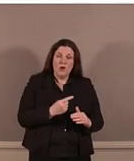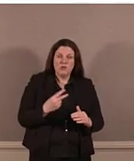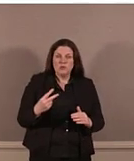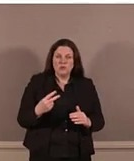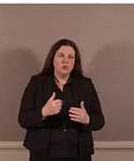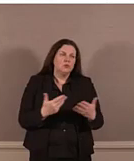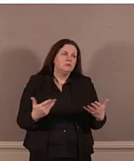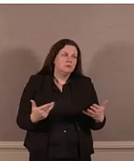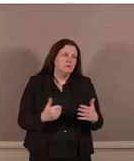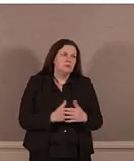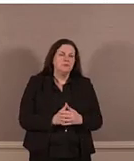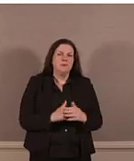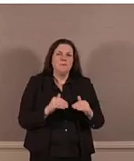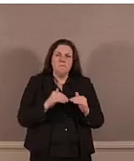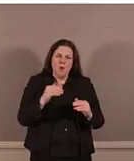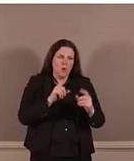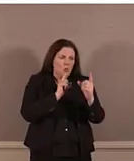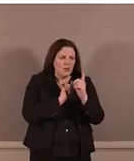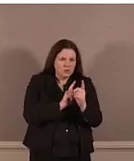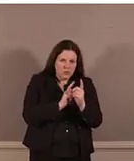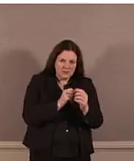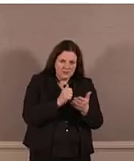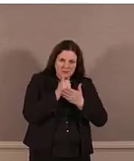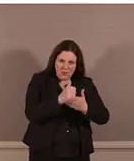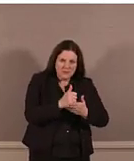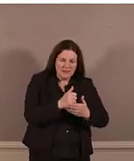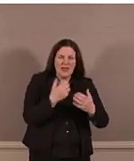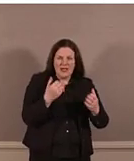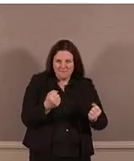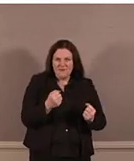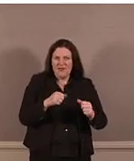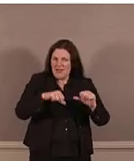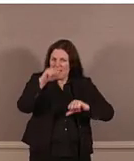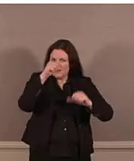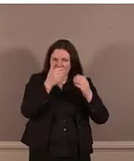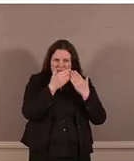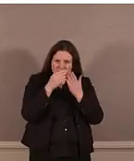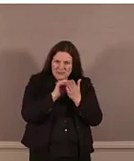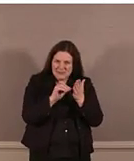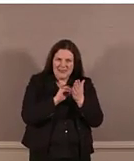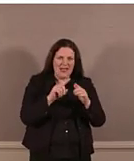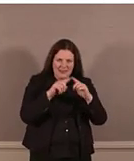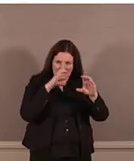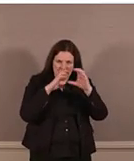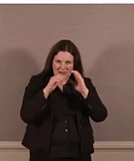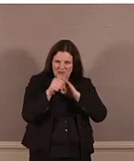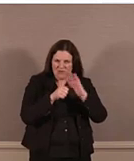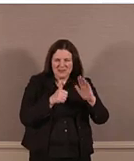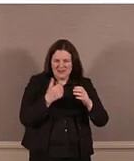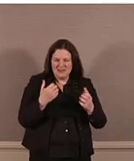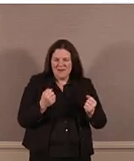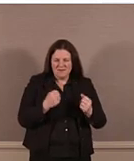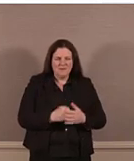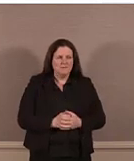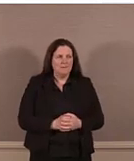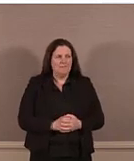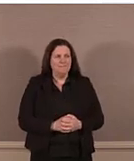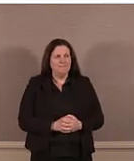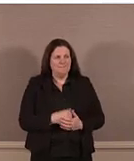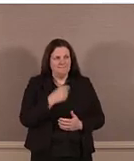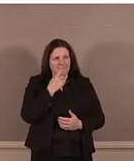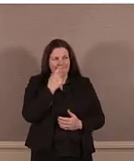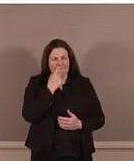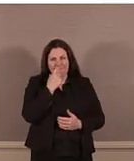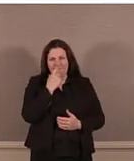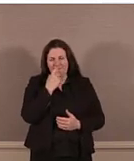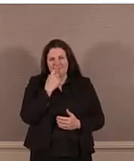I suppose, would be more the one-to-one support in adult literacy and communication skills, etc. And